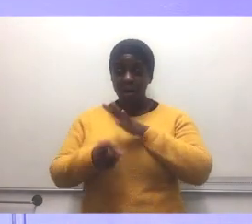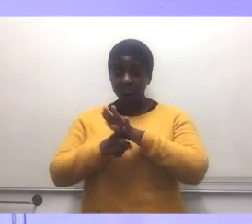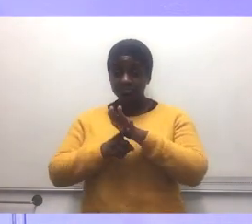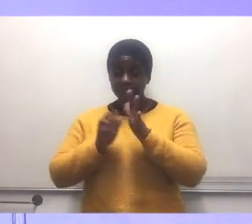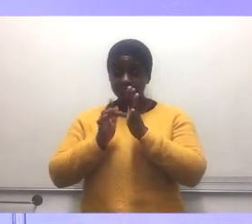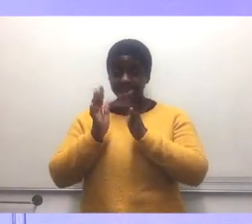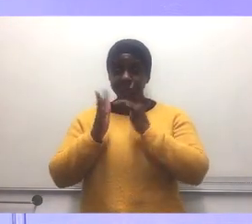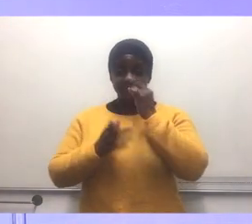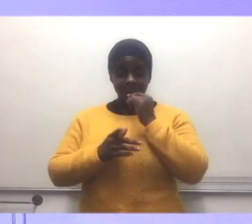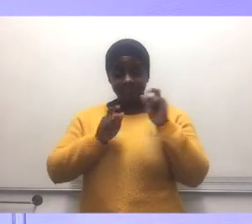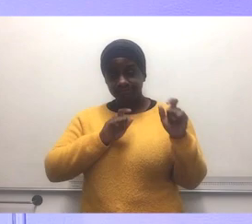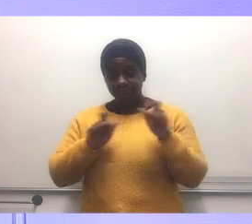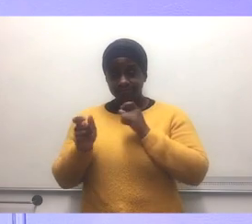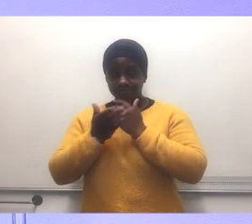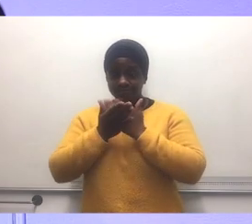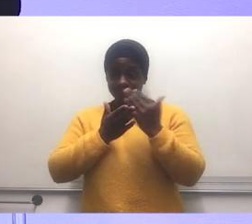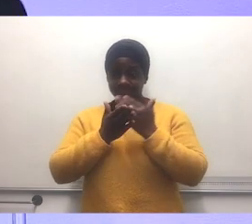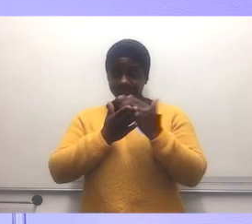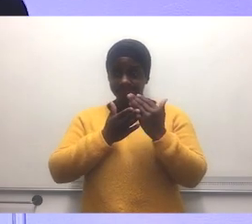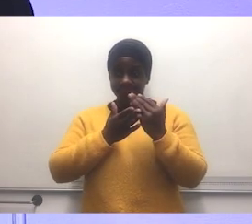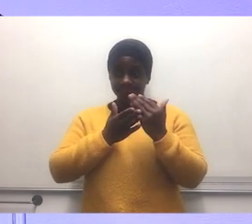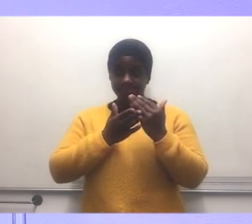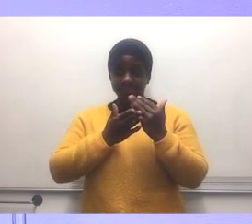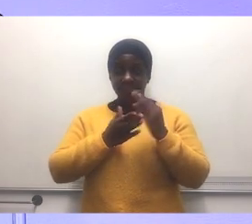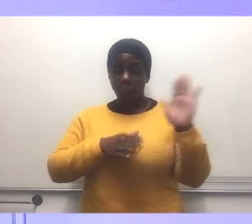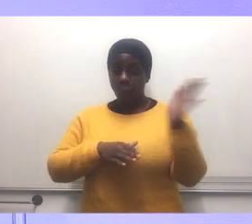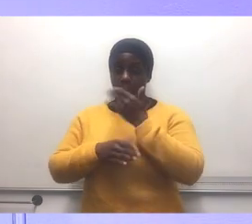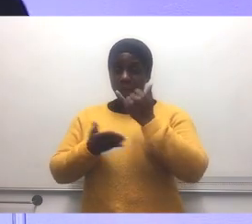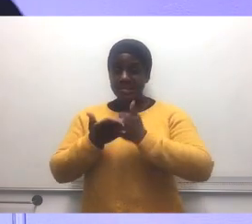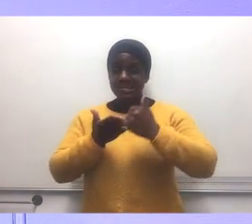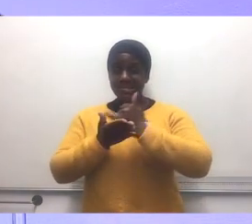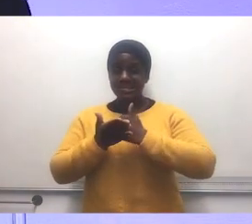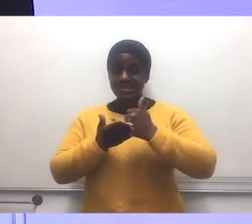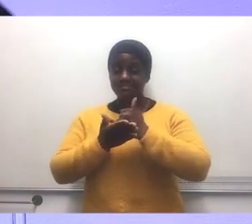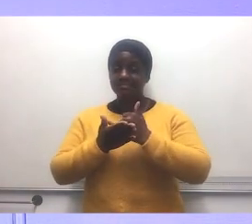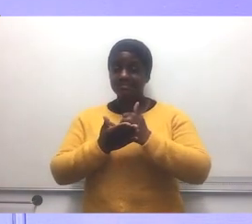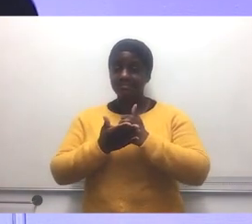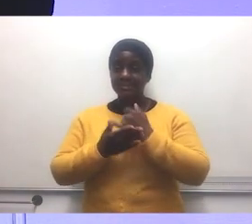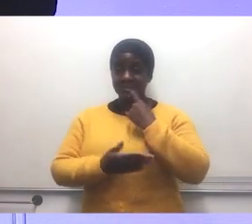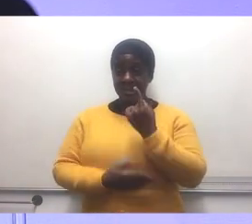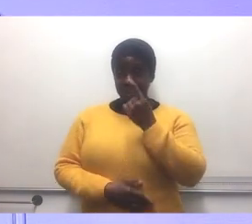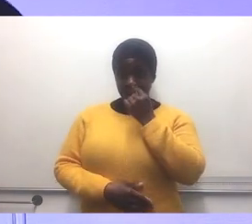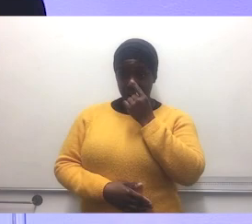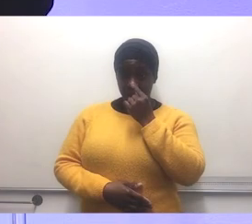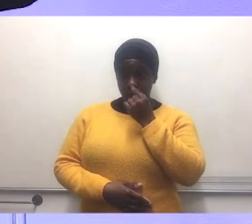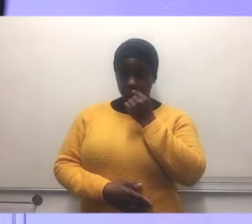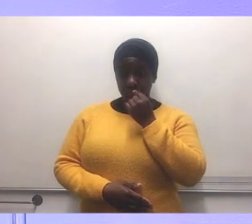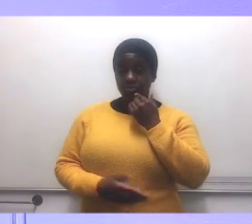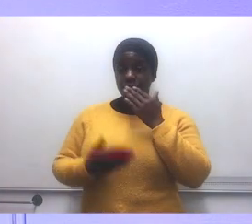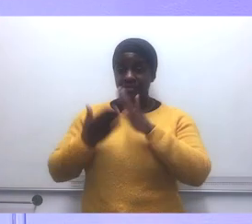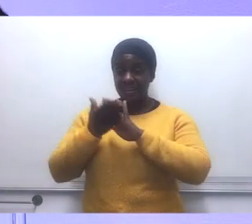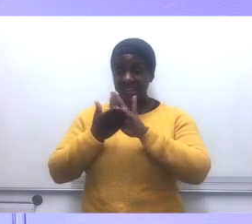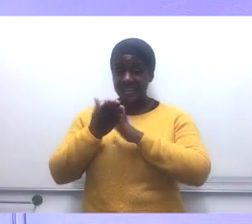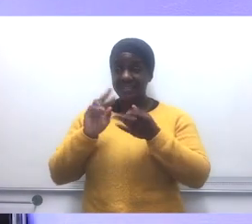Jesus can still cleanse us from every sin. He says he's able to forgive if